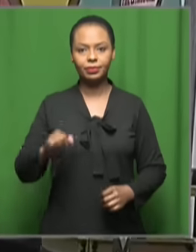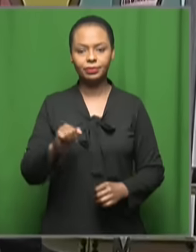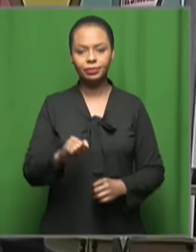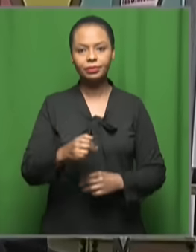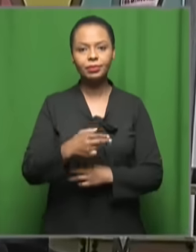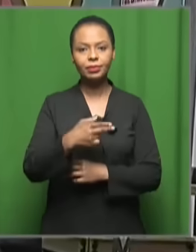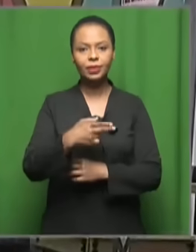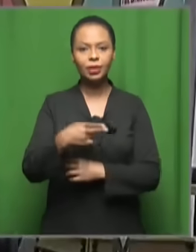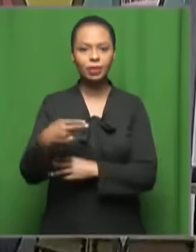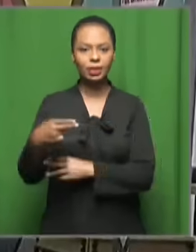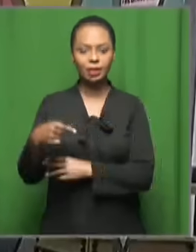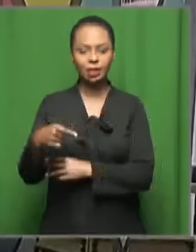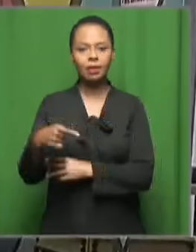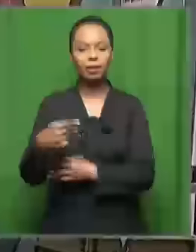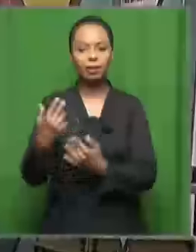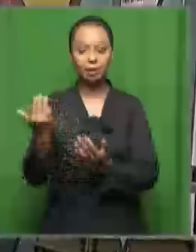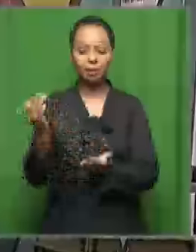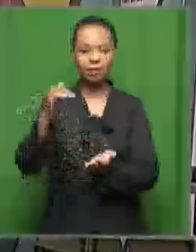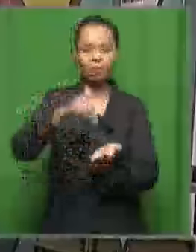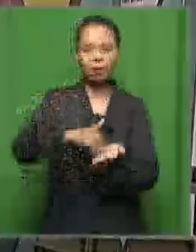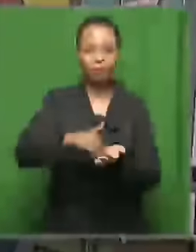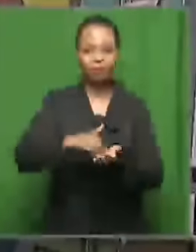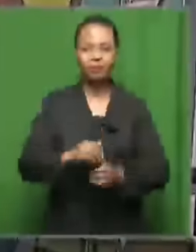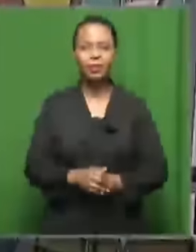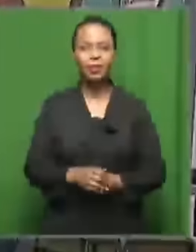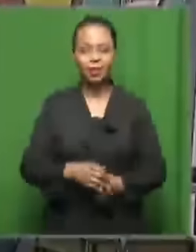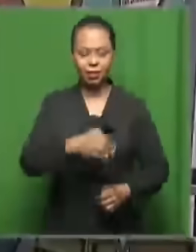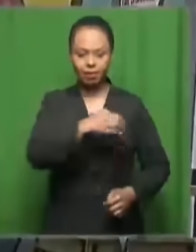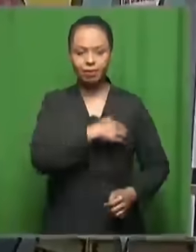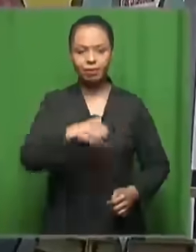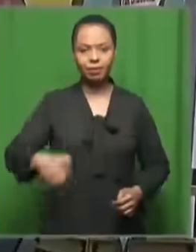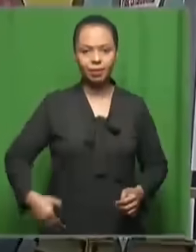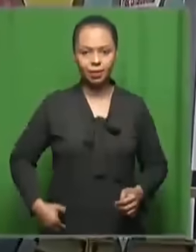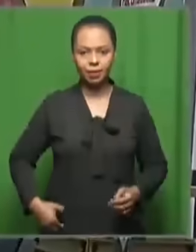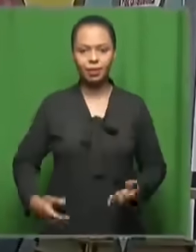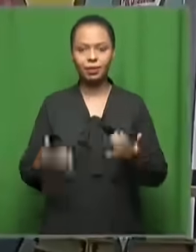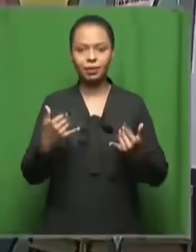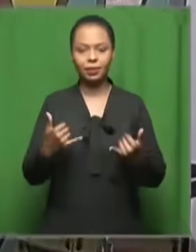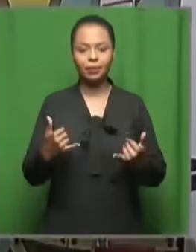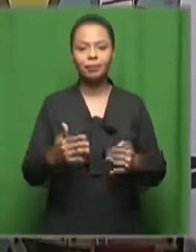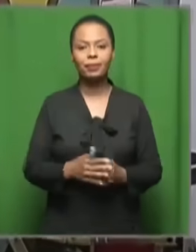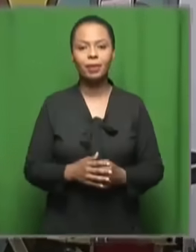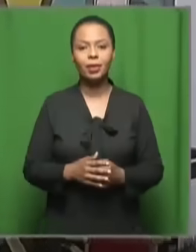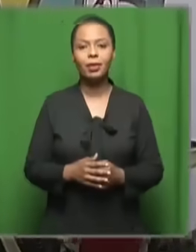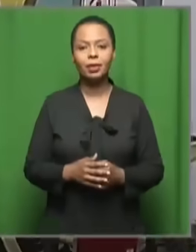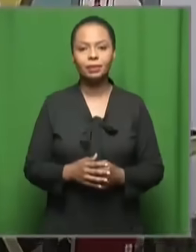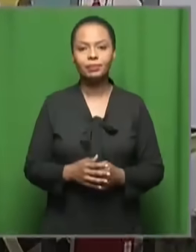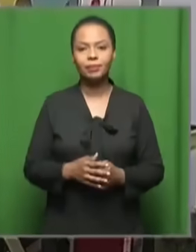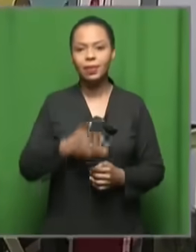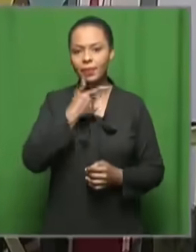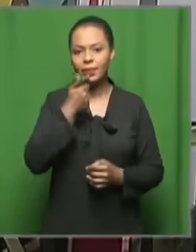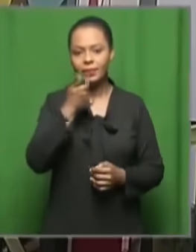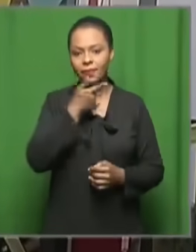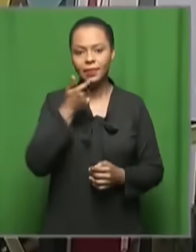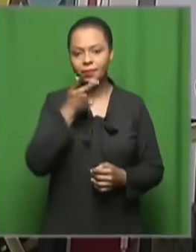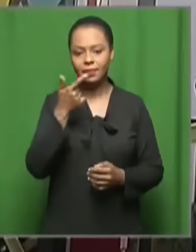yeah? So that is the president's plane. The doors have now been opened. I mean, it landed a few minutes